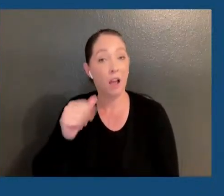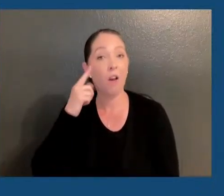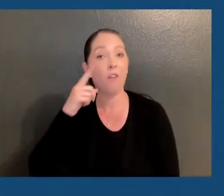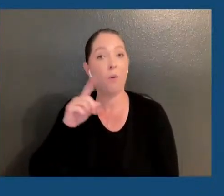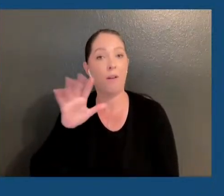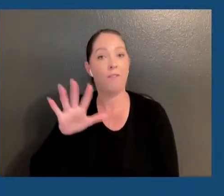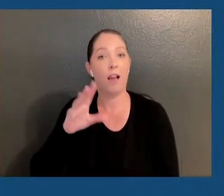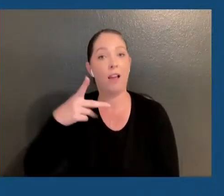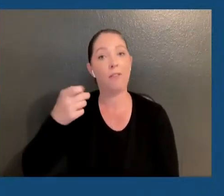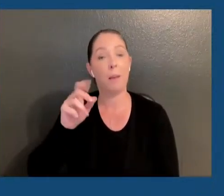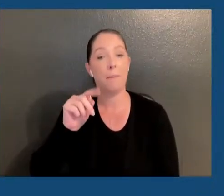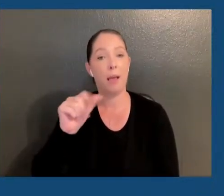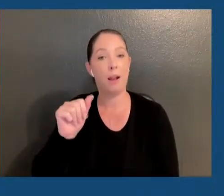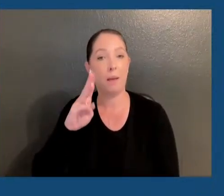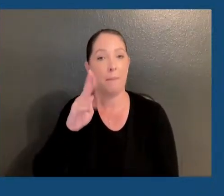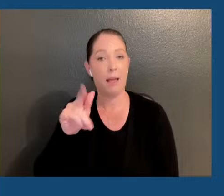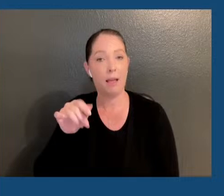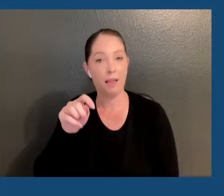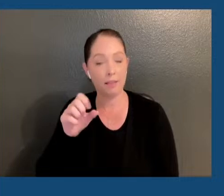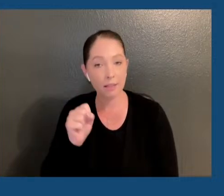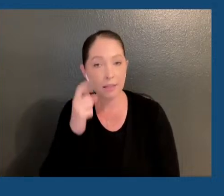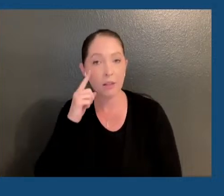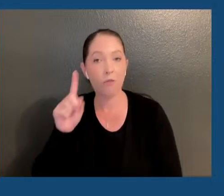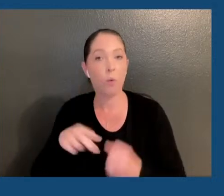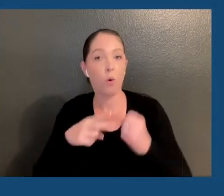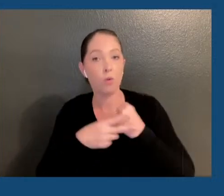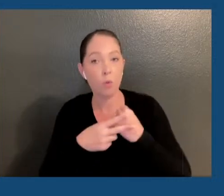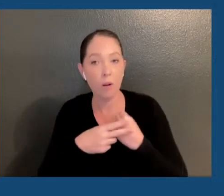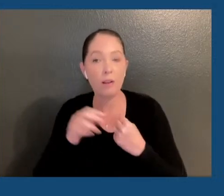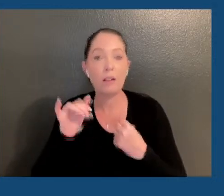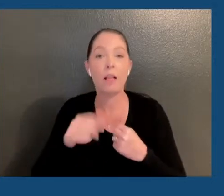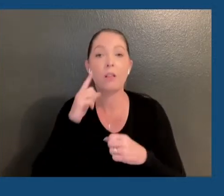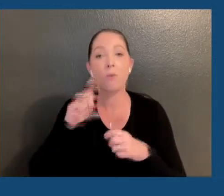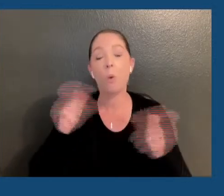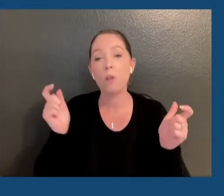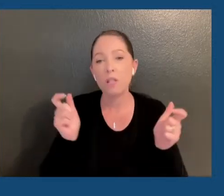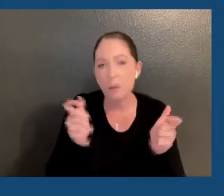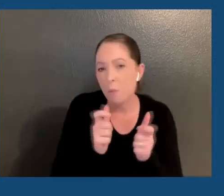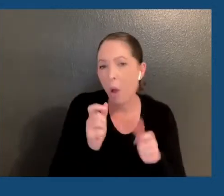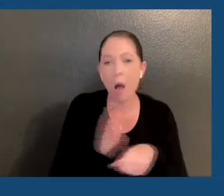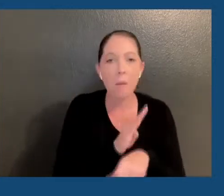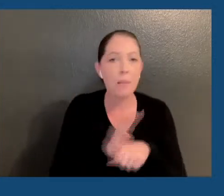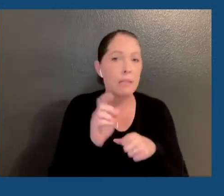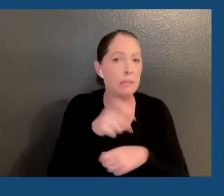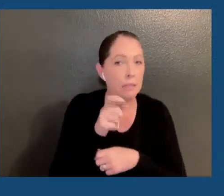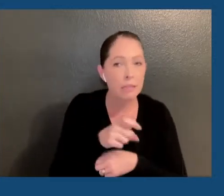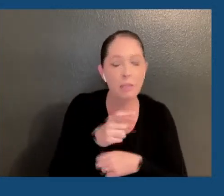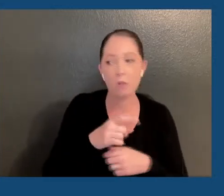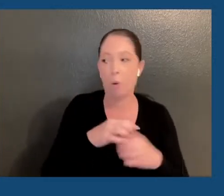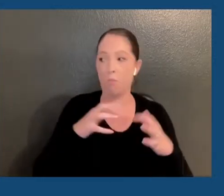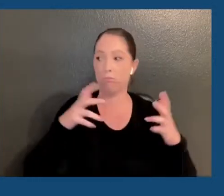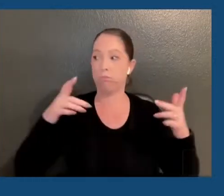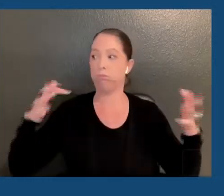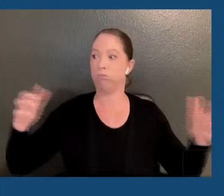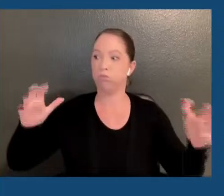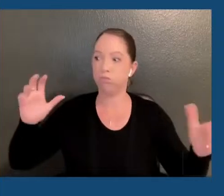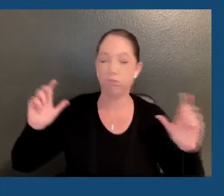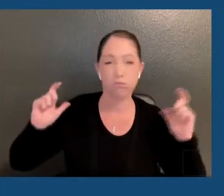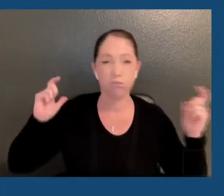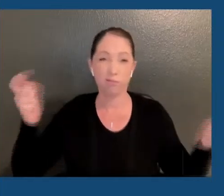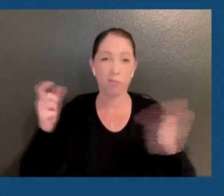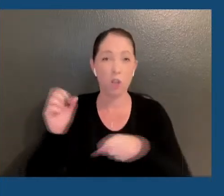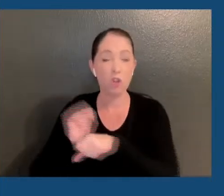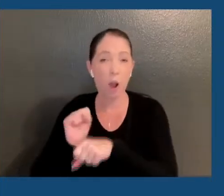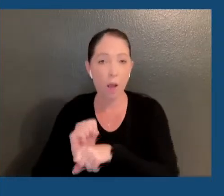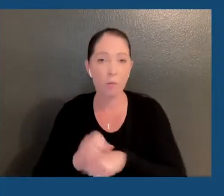accounts for the smaller computational needs right up to massive jobs. This is a major step